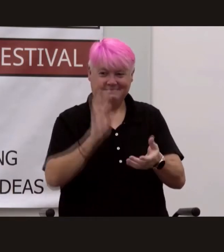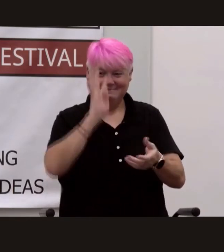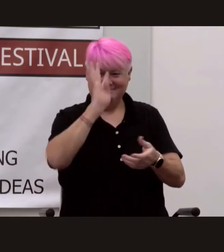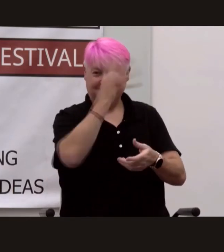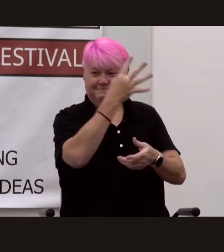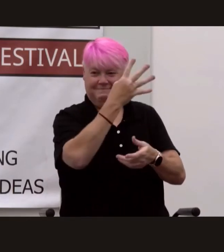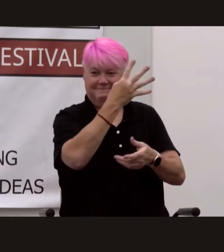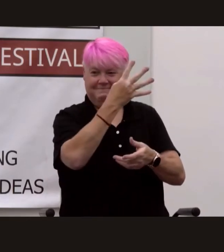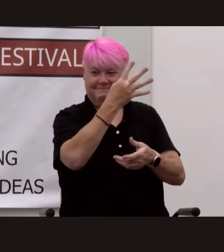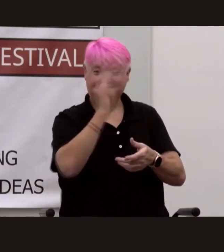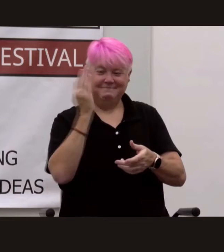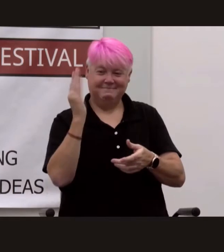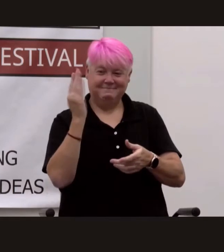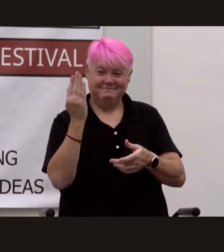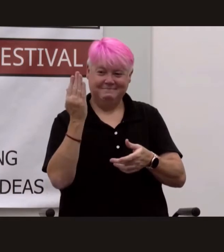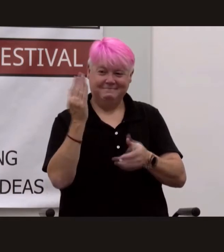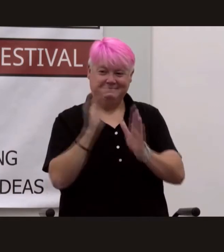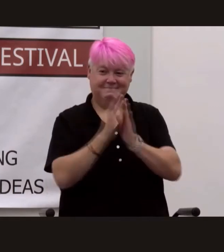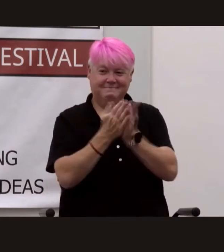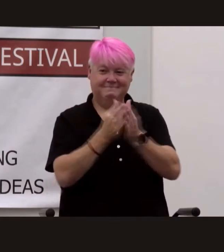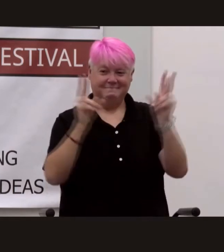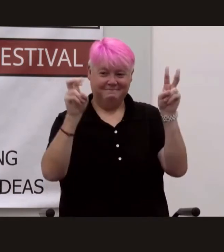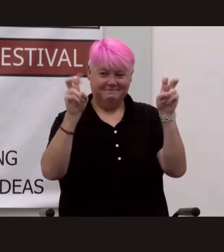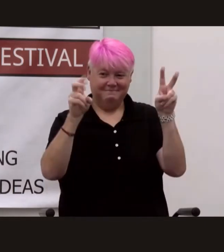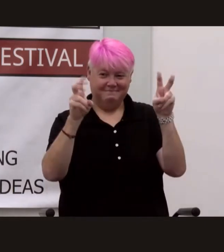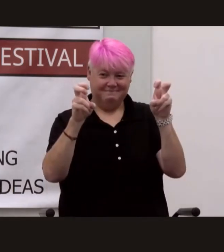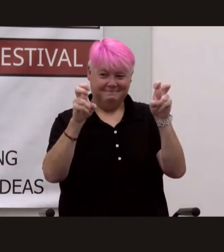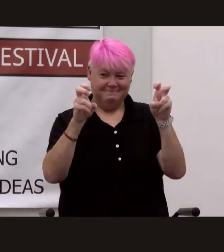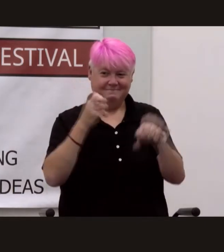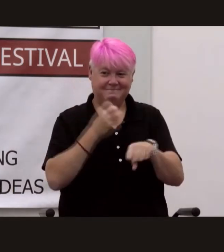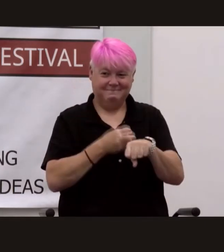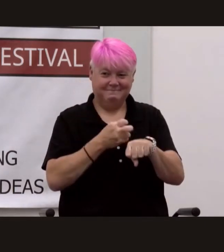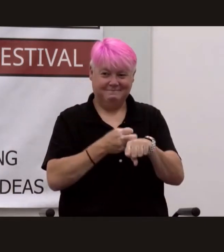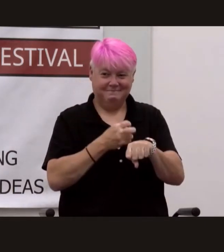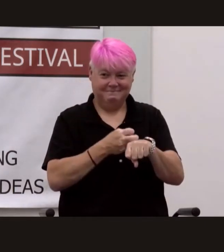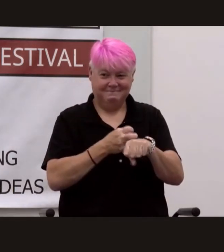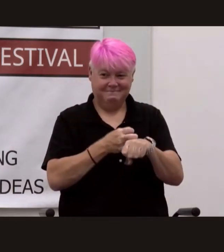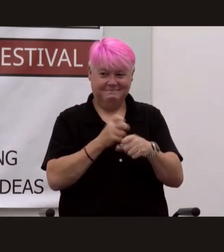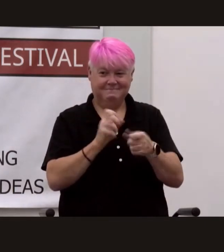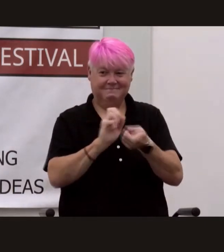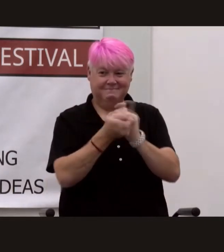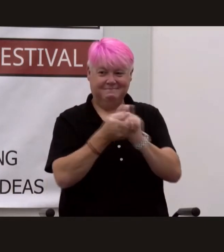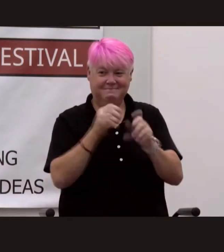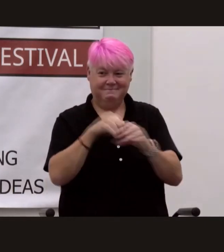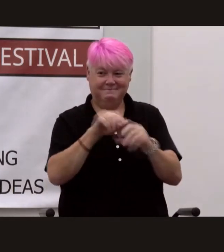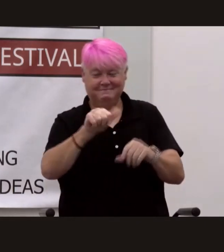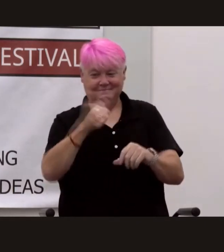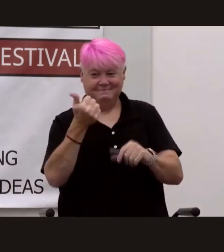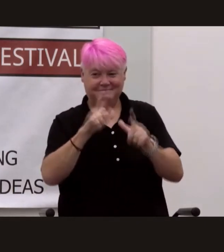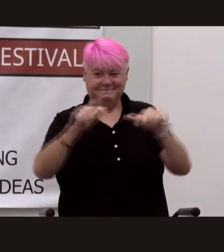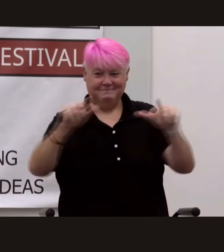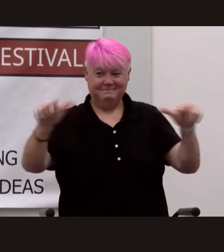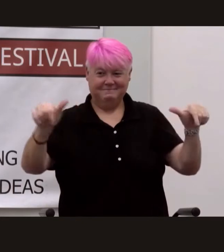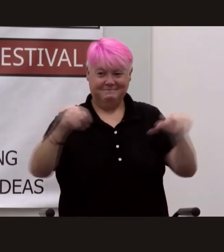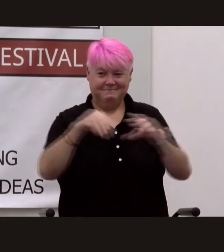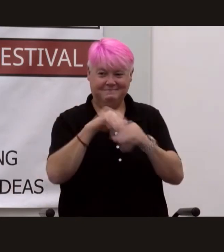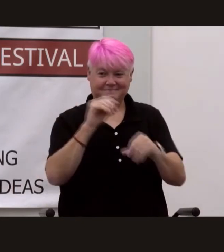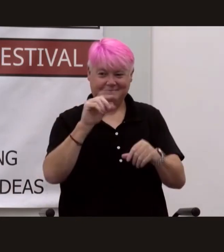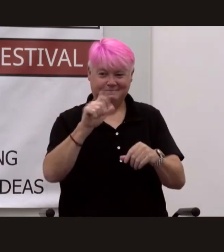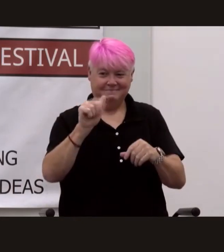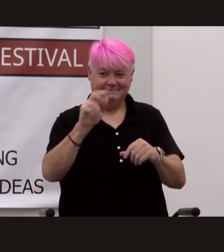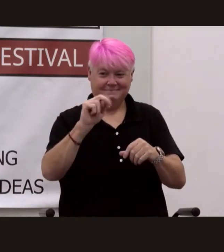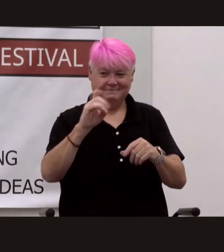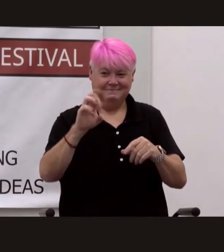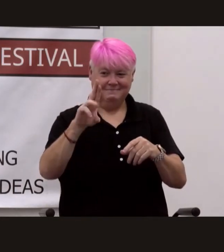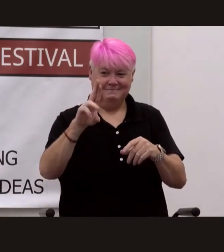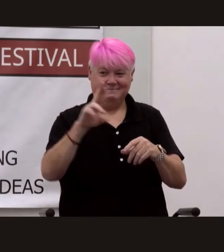seems, book titles that are hard to translate into other languages. So The Outlander, not easy to translate,